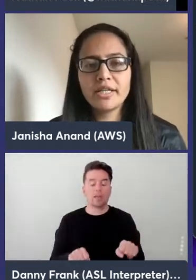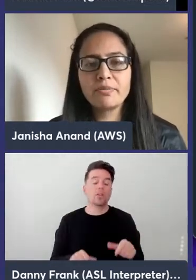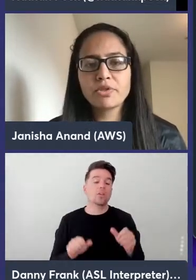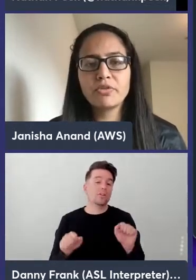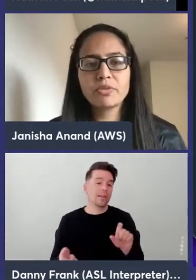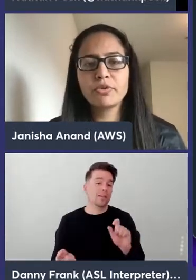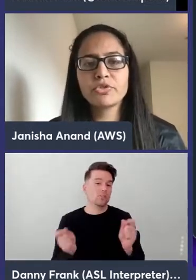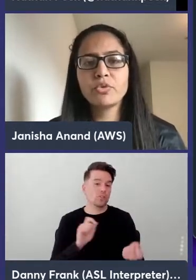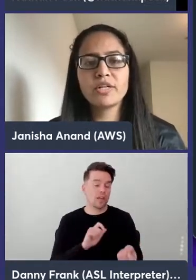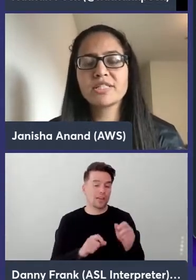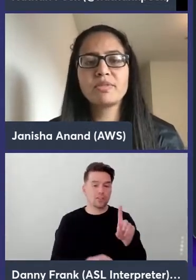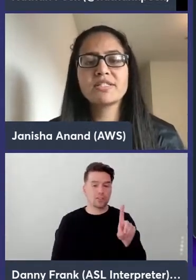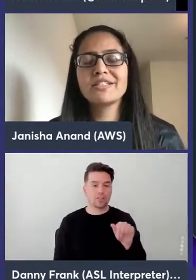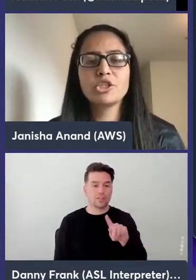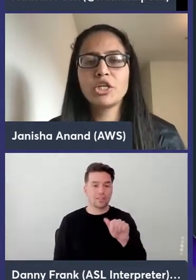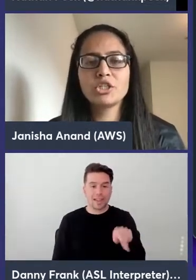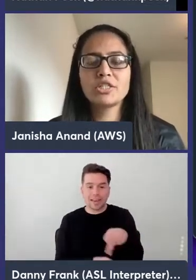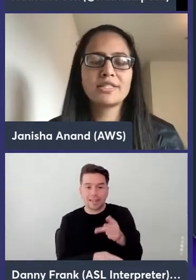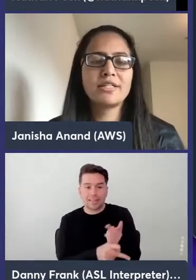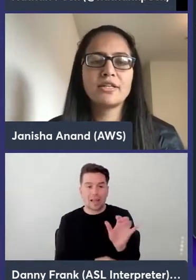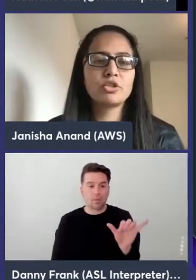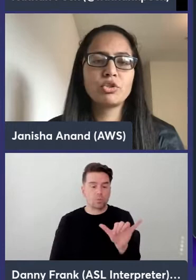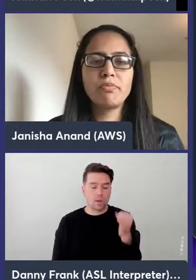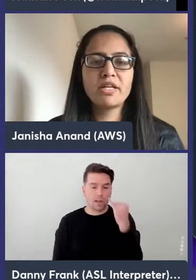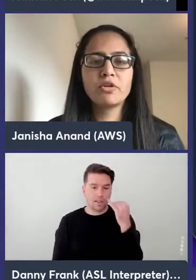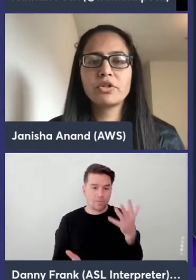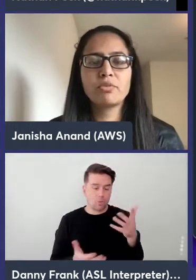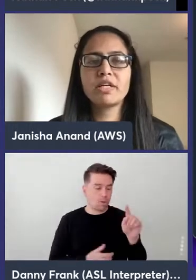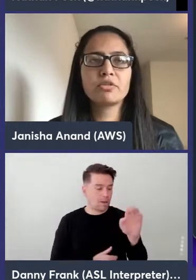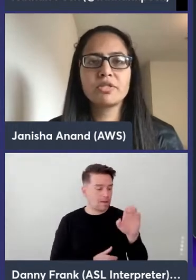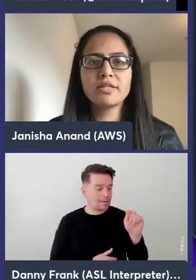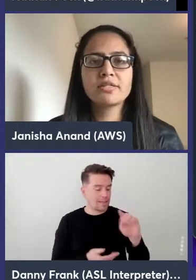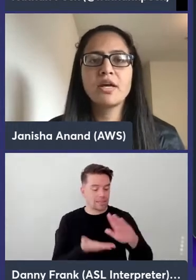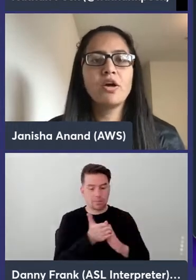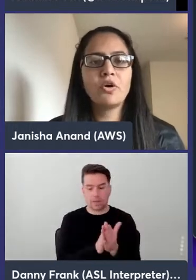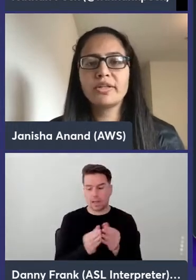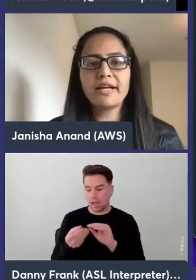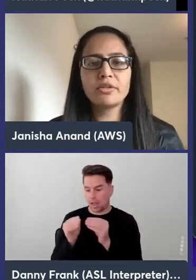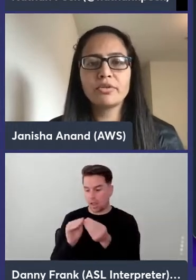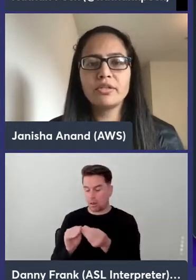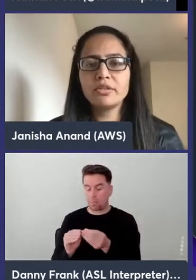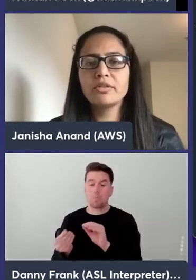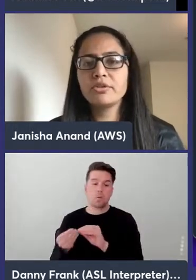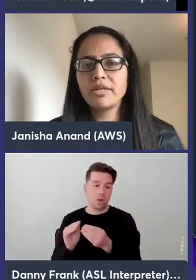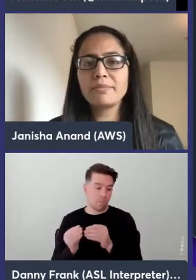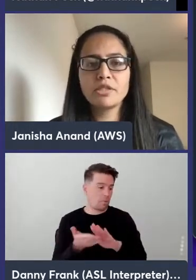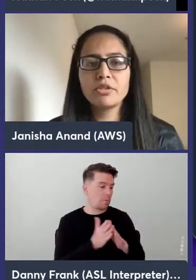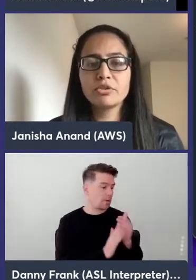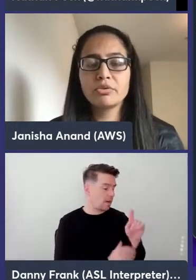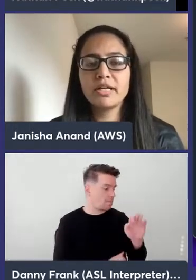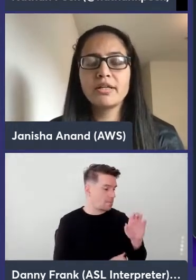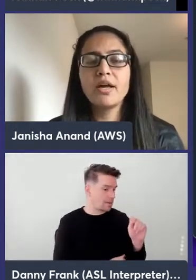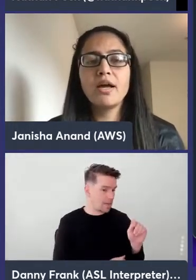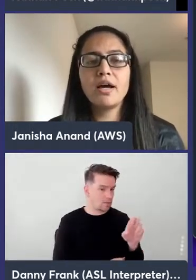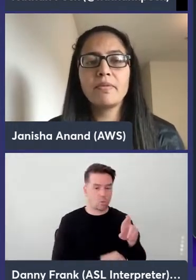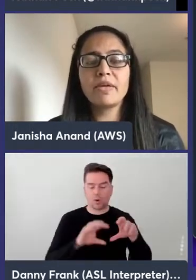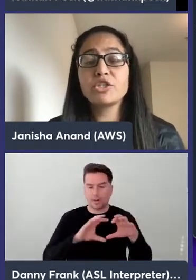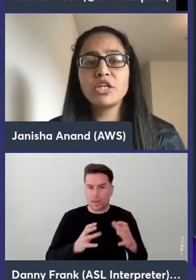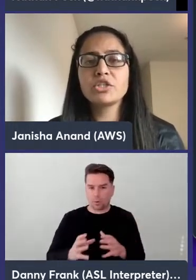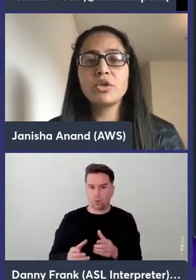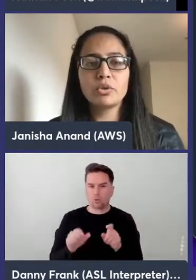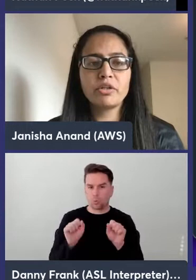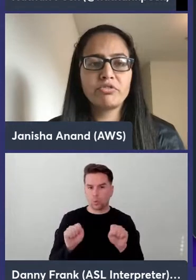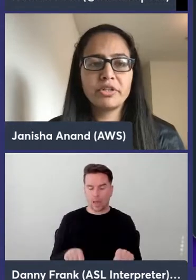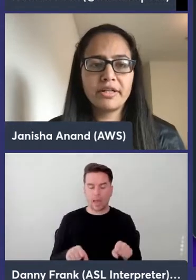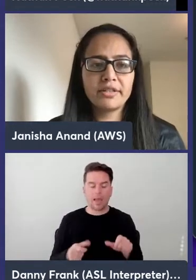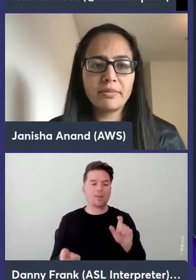data type. So if suppose you want to explicitly change a text data into numeric or a numeric to text or categorical, you can absolutely do that and